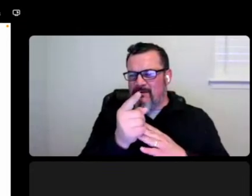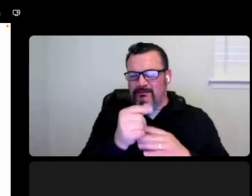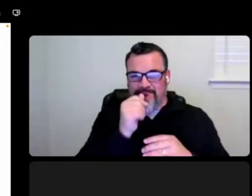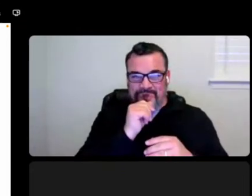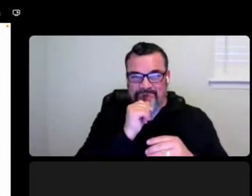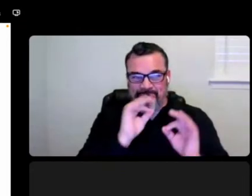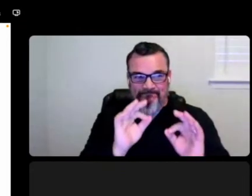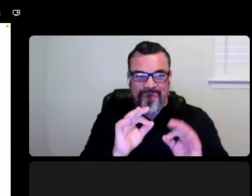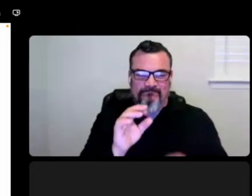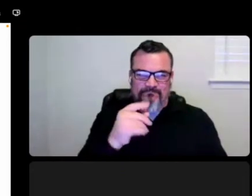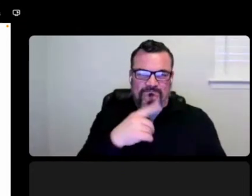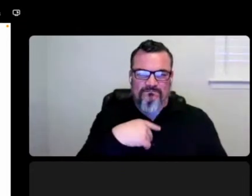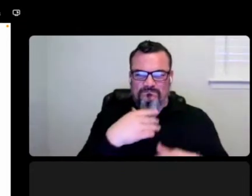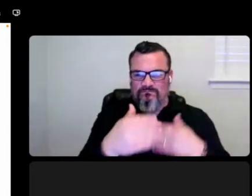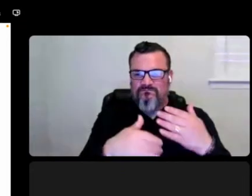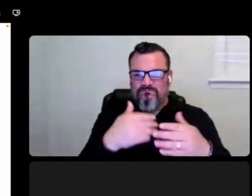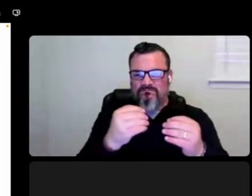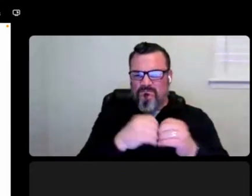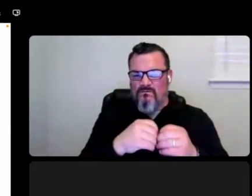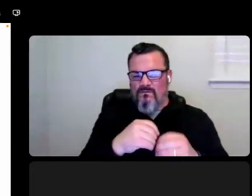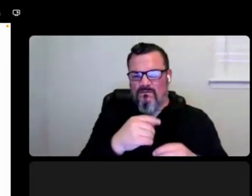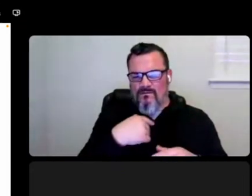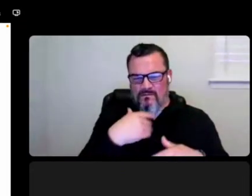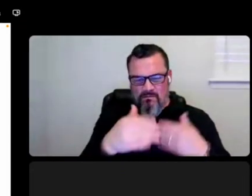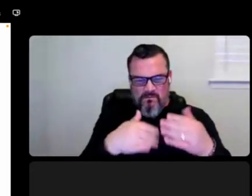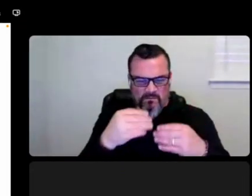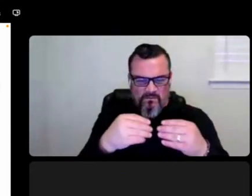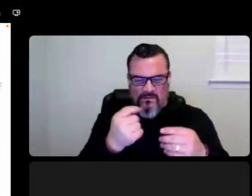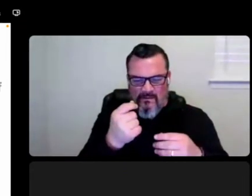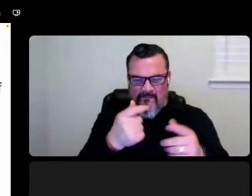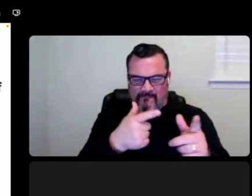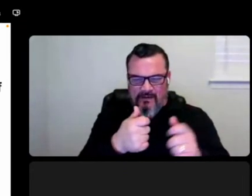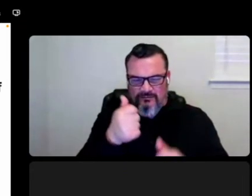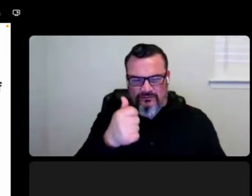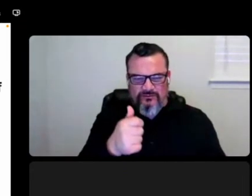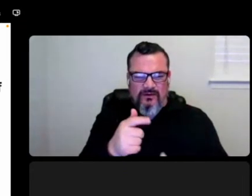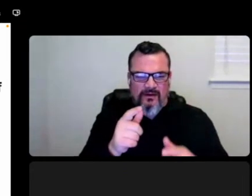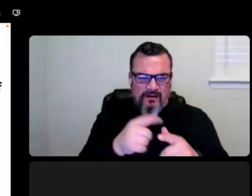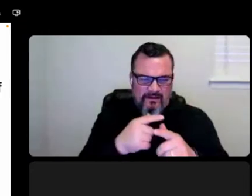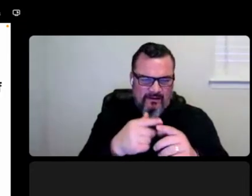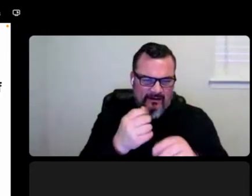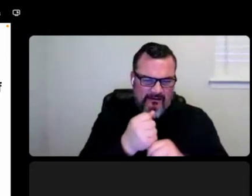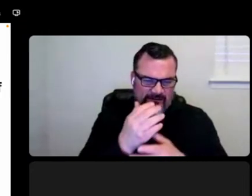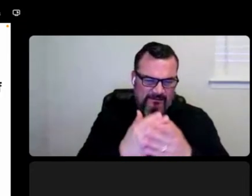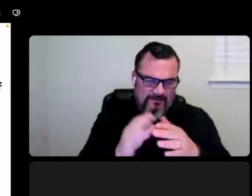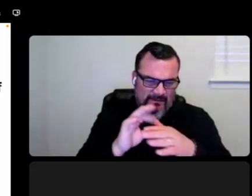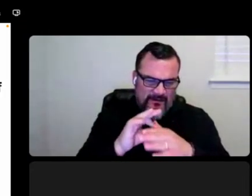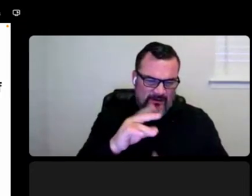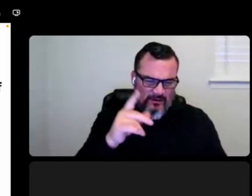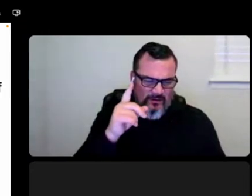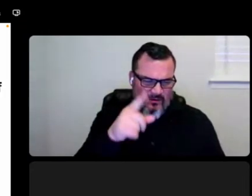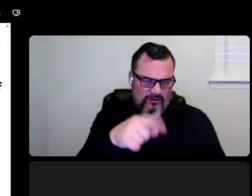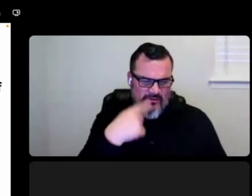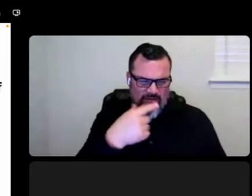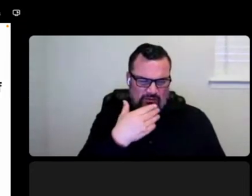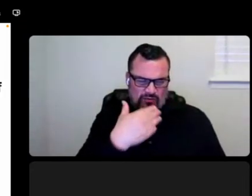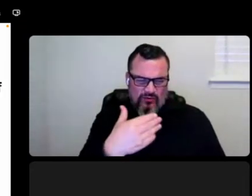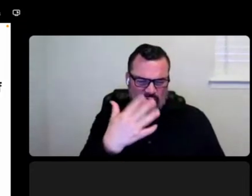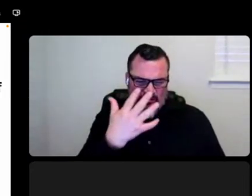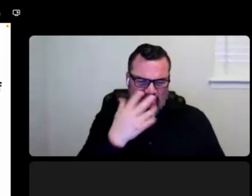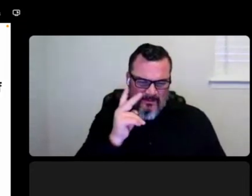in? We're going to get some richer stuff. So I'm going to move through some of this stuff a little faster to get some meat. Look at those good looking folks.